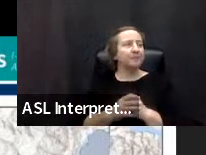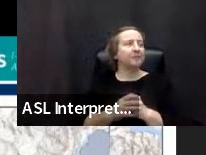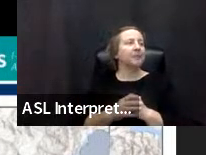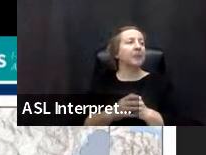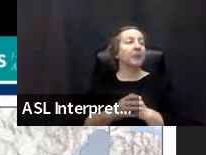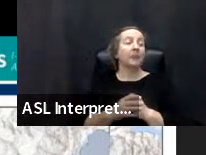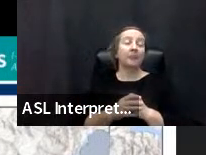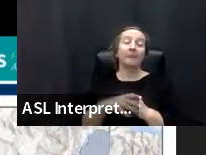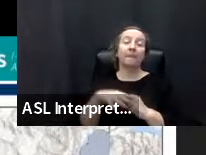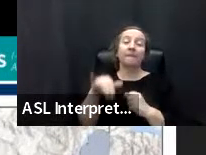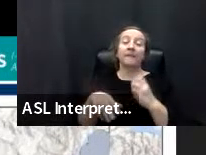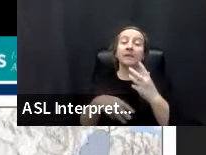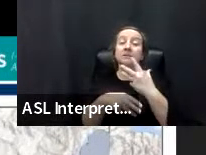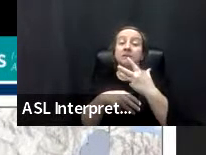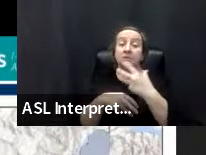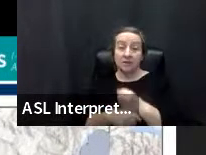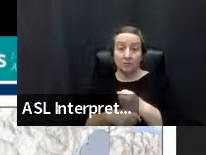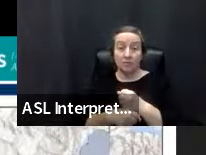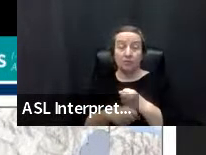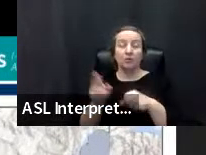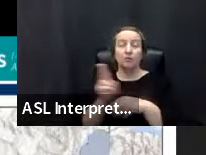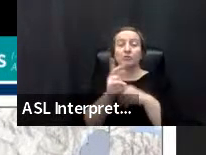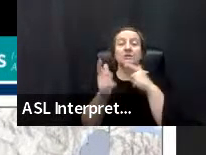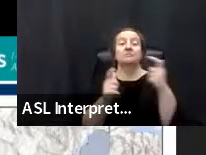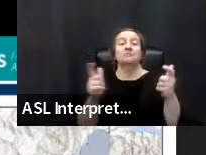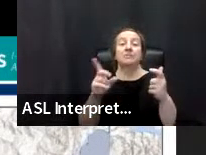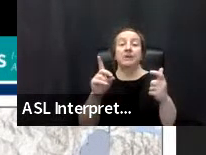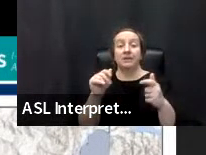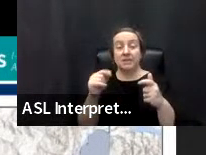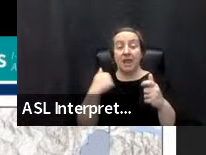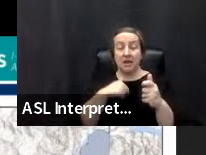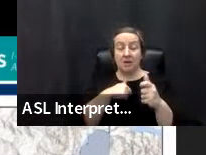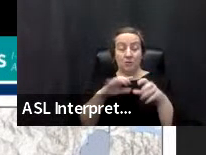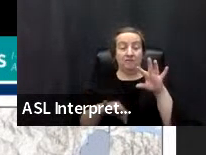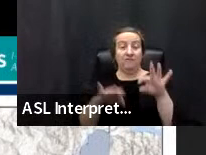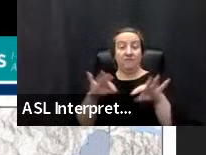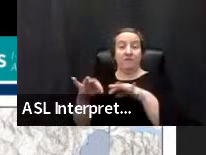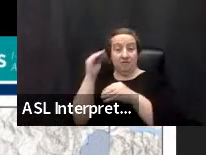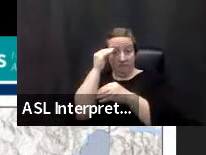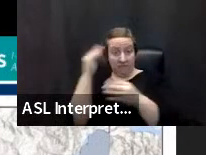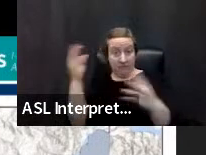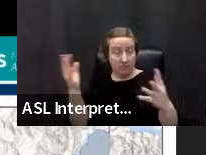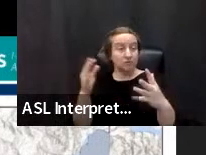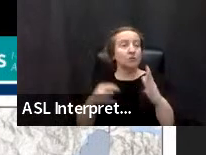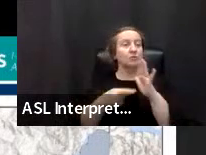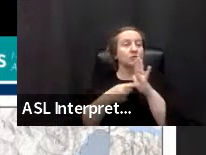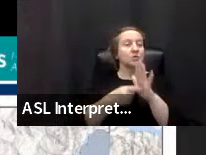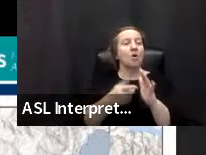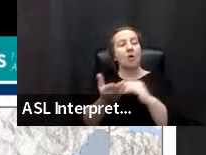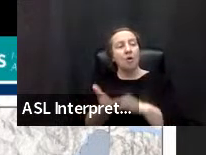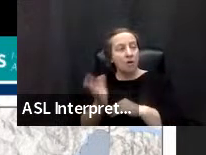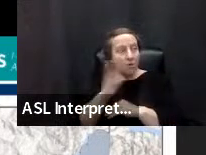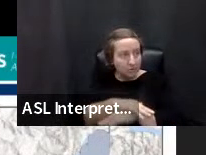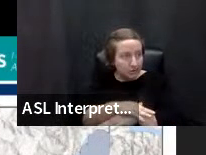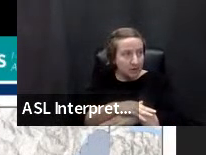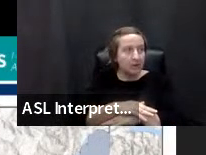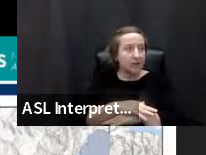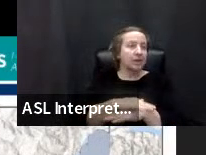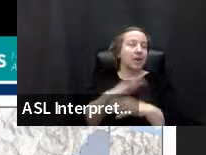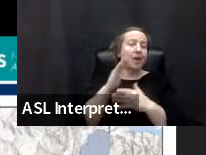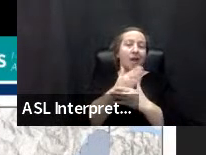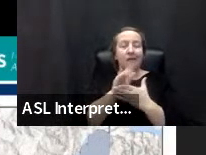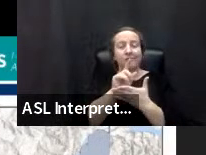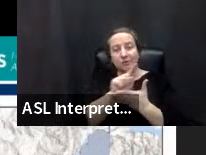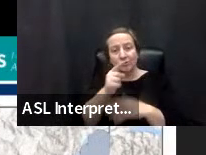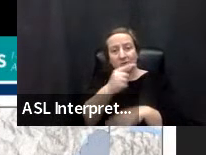So this is a summary. Using the big data, we've kind of extracted information summarizing all day, average